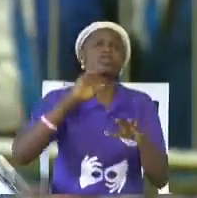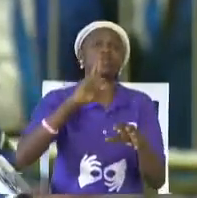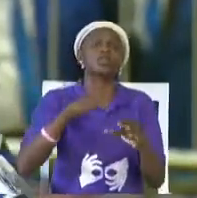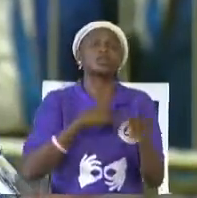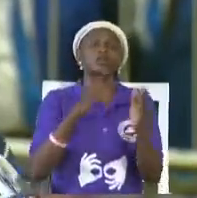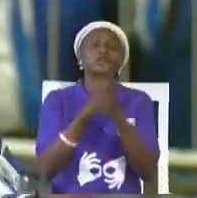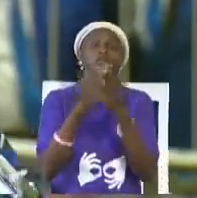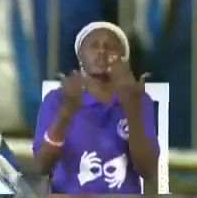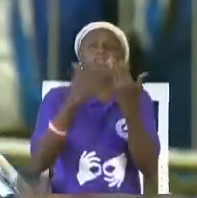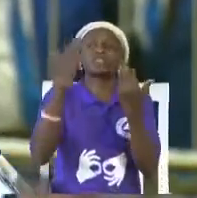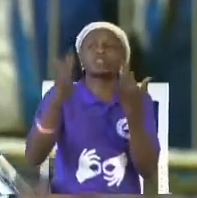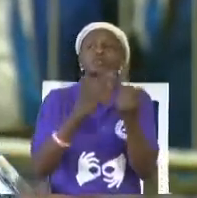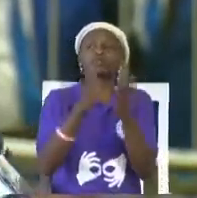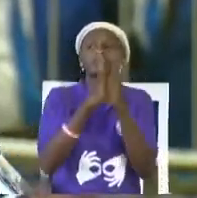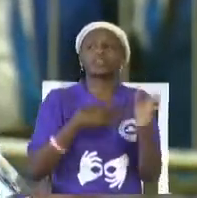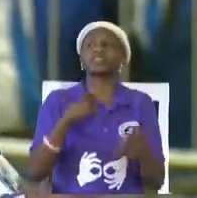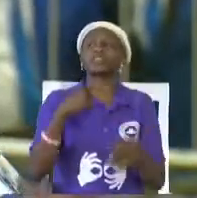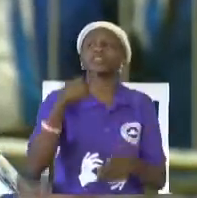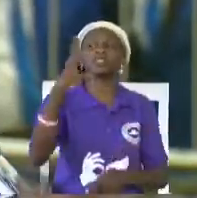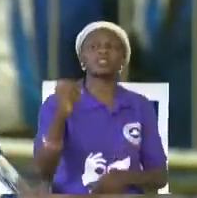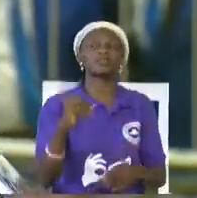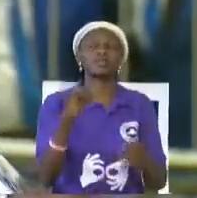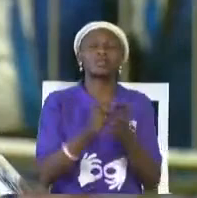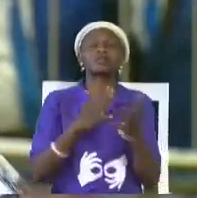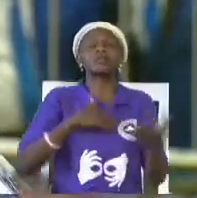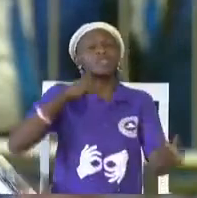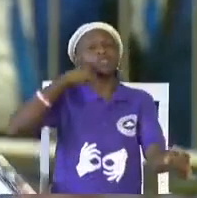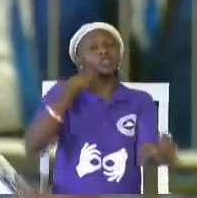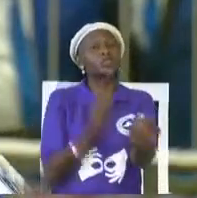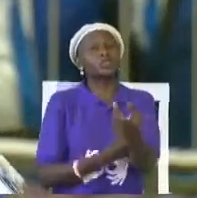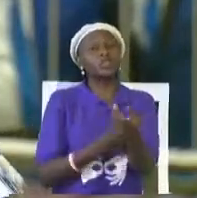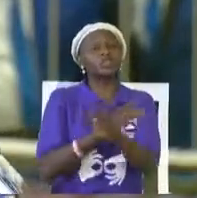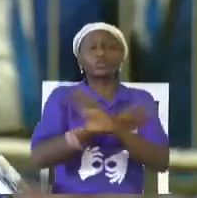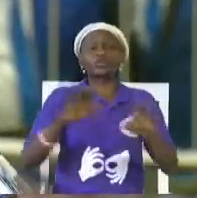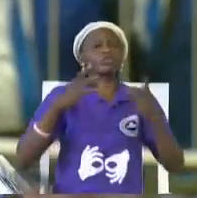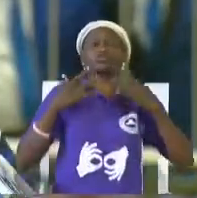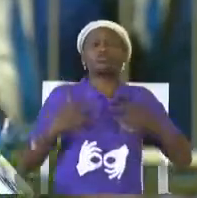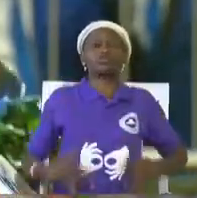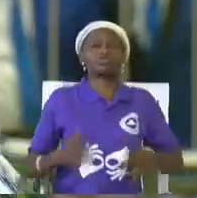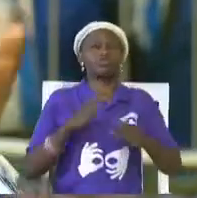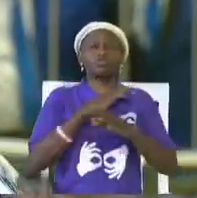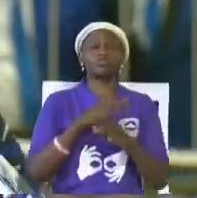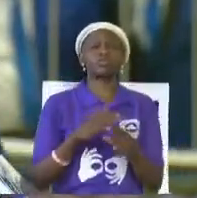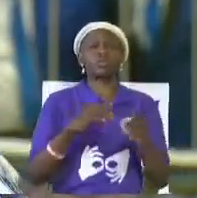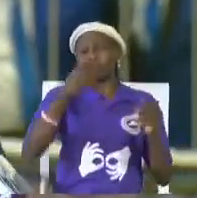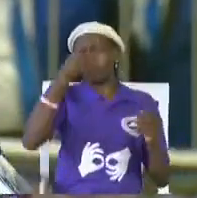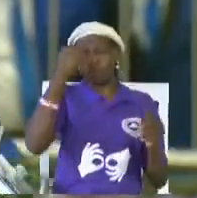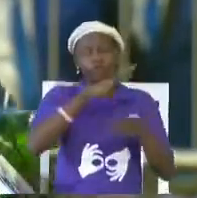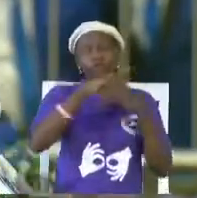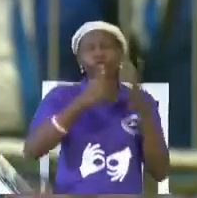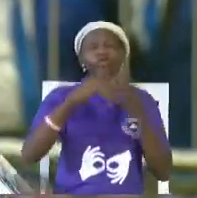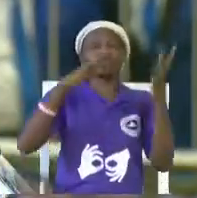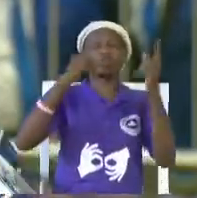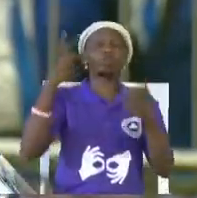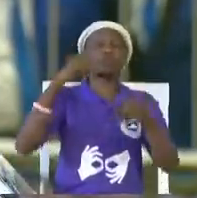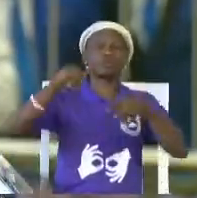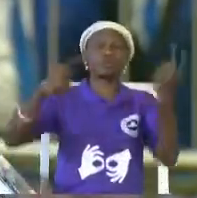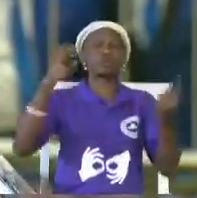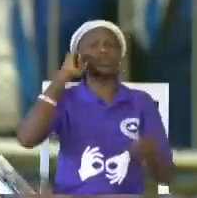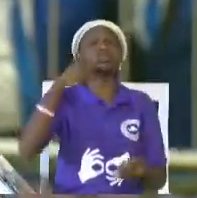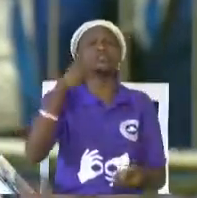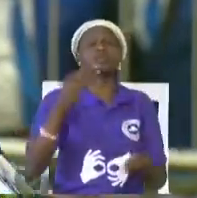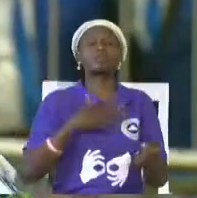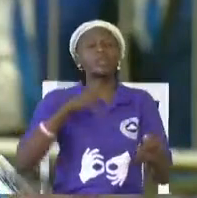a simple prayer, and he told me, "My daughter, don't give up," because all hope was gone. He told me,